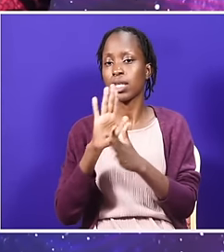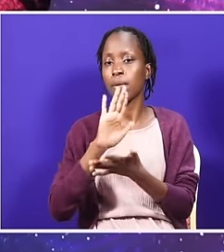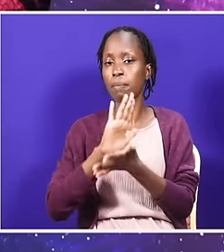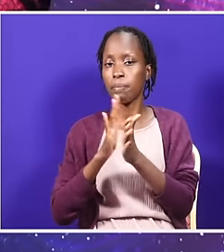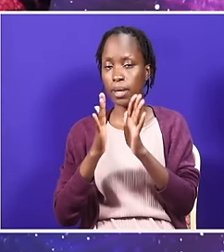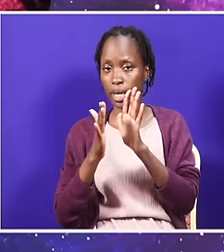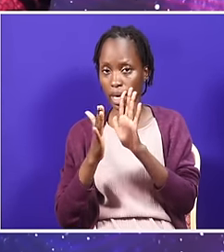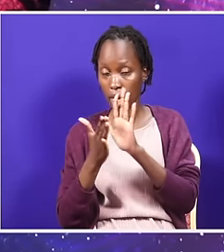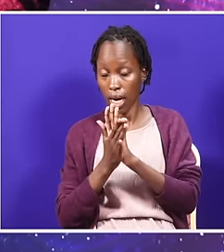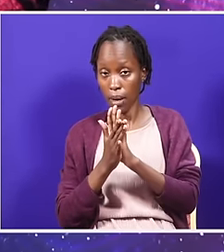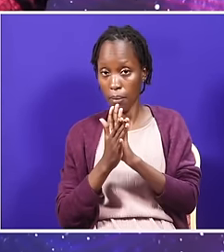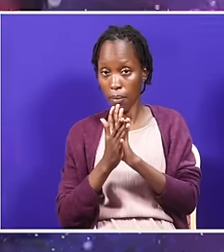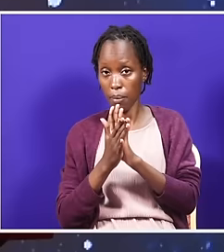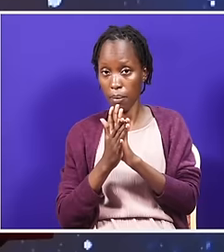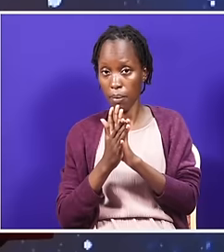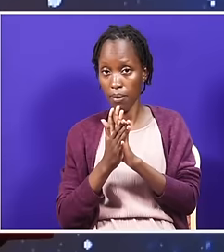identity.